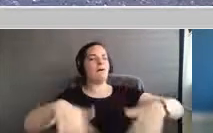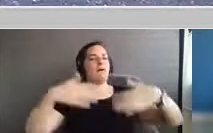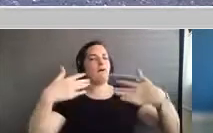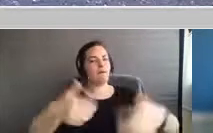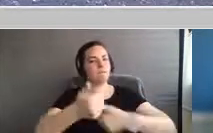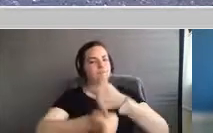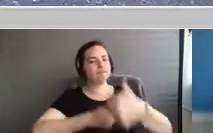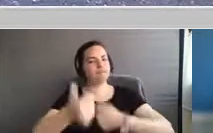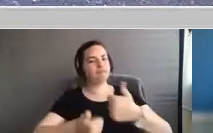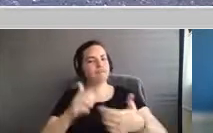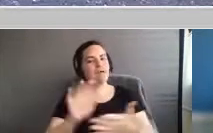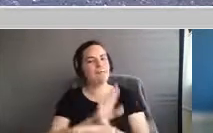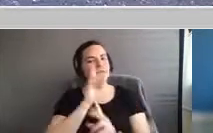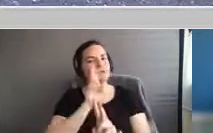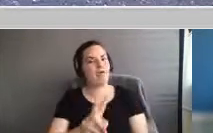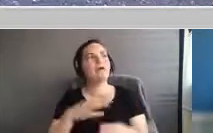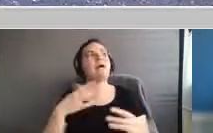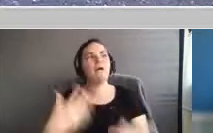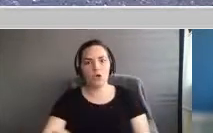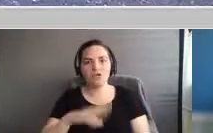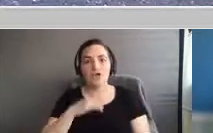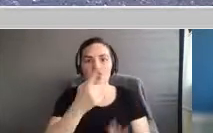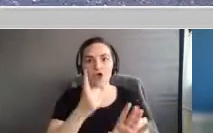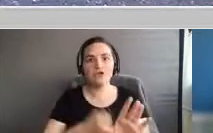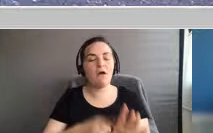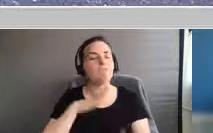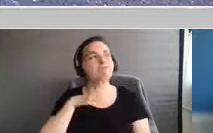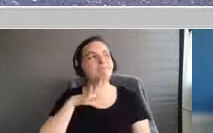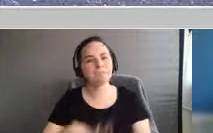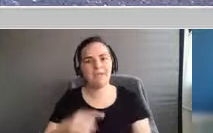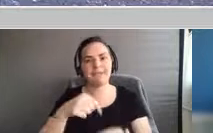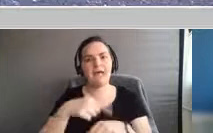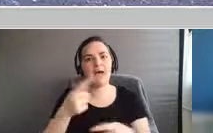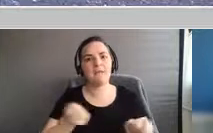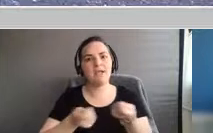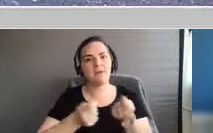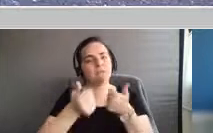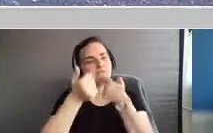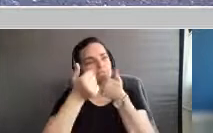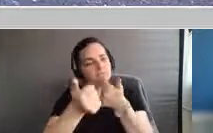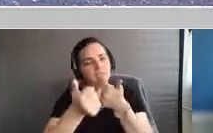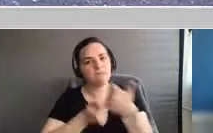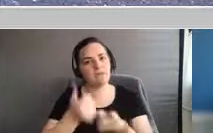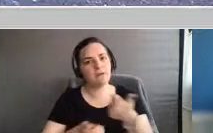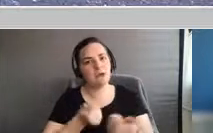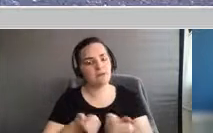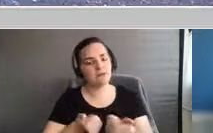time management, because you really need that in your third year. Lots of stuff to do involving time management.